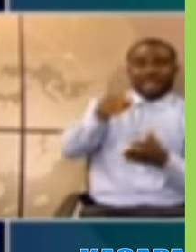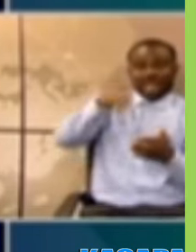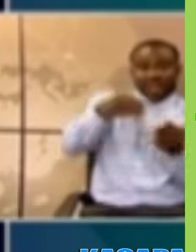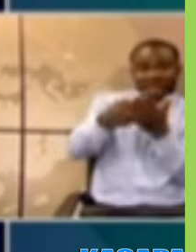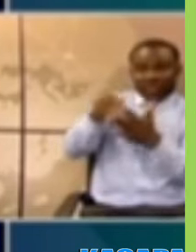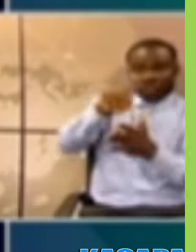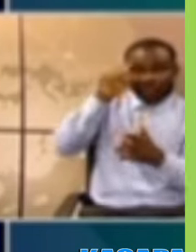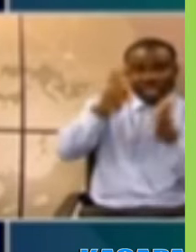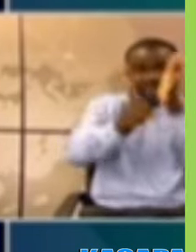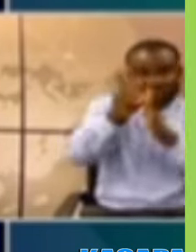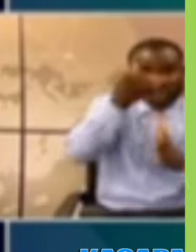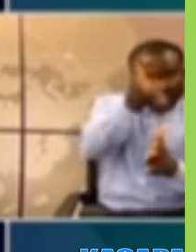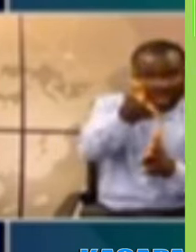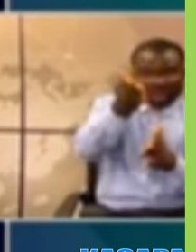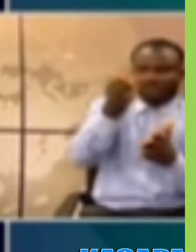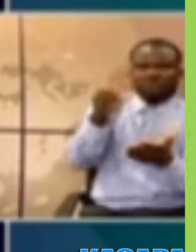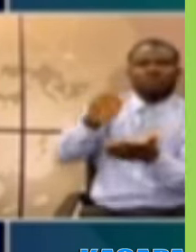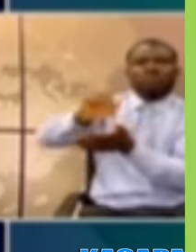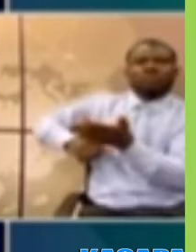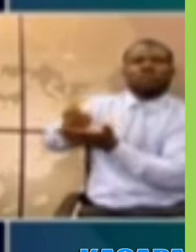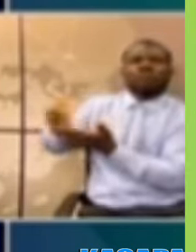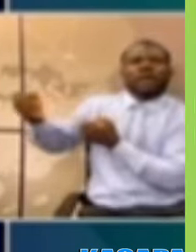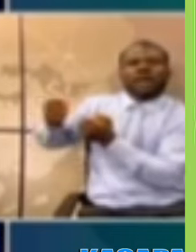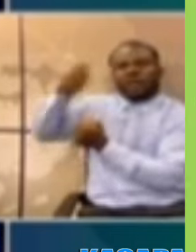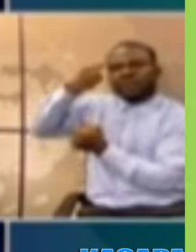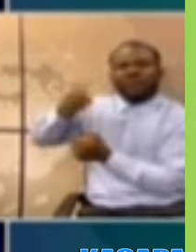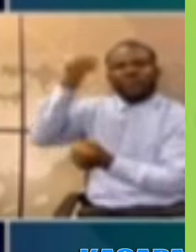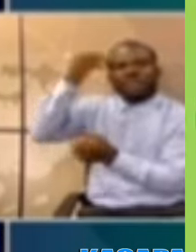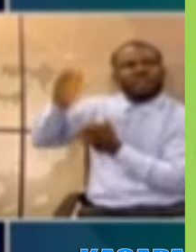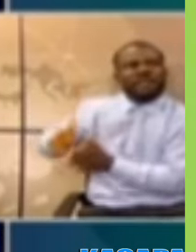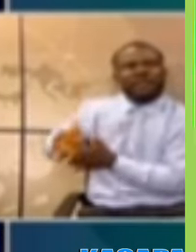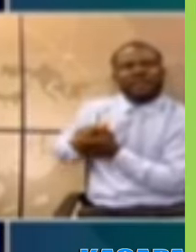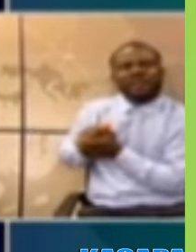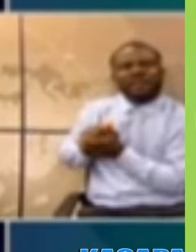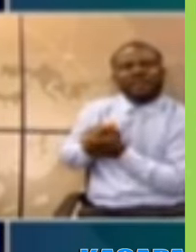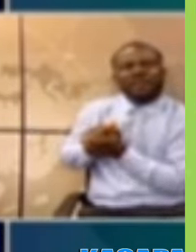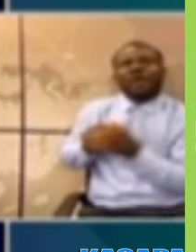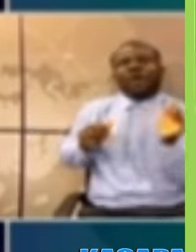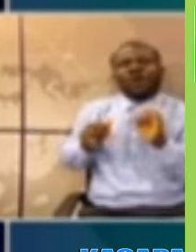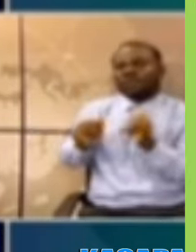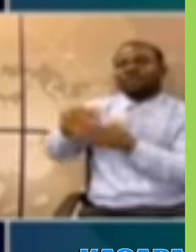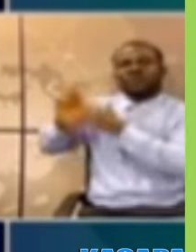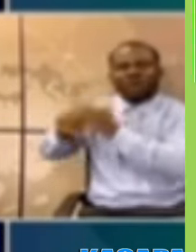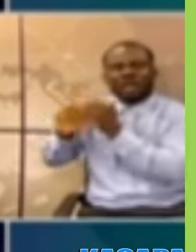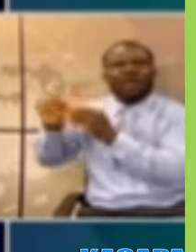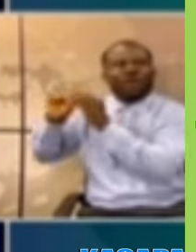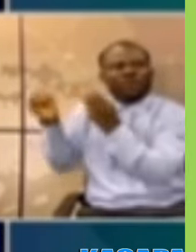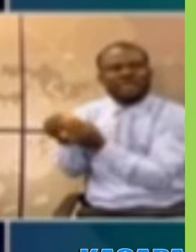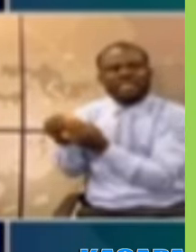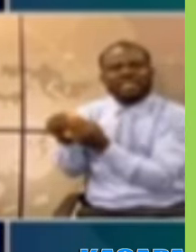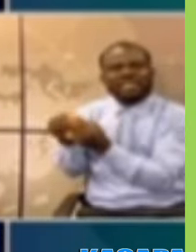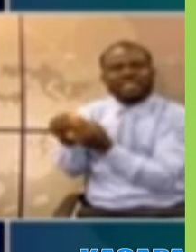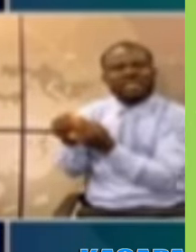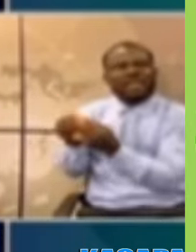Yeah, you're the best of Bungalow or them, sir. Mmoa, and you're the best of the office. And I'm connecting